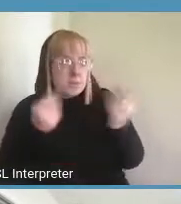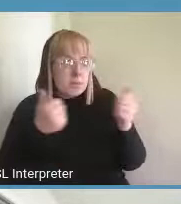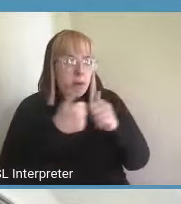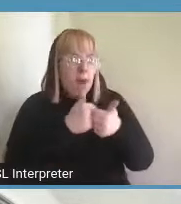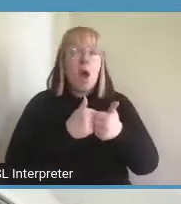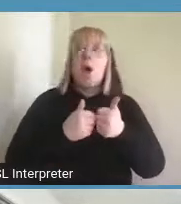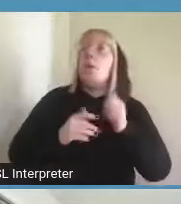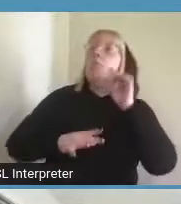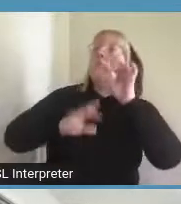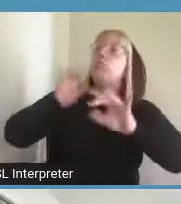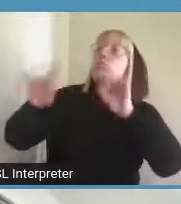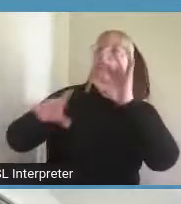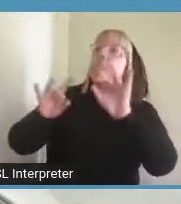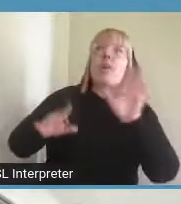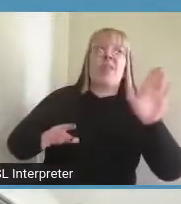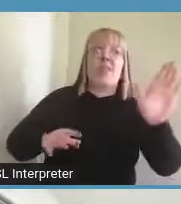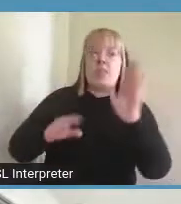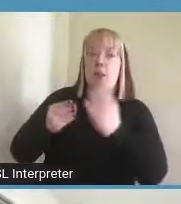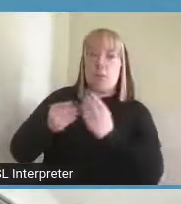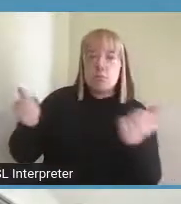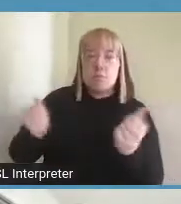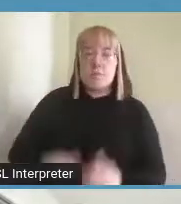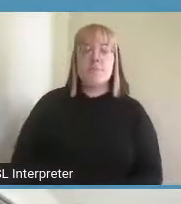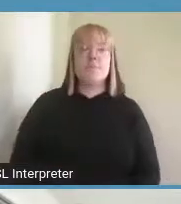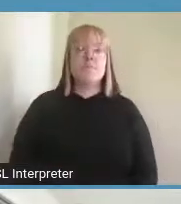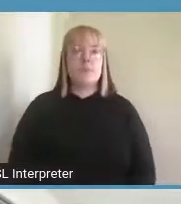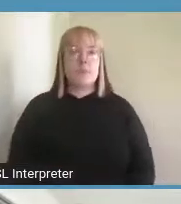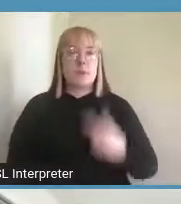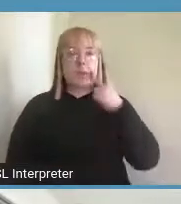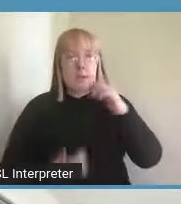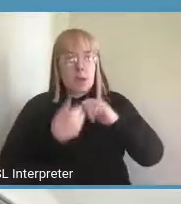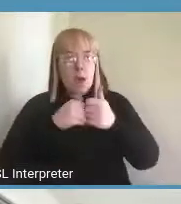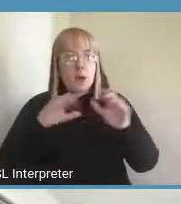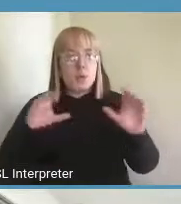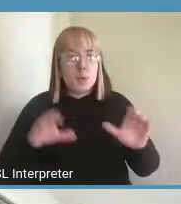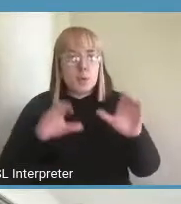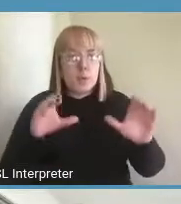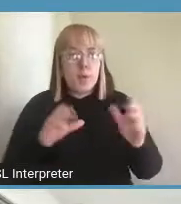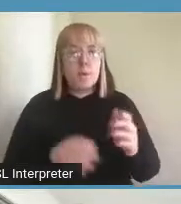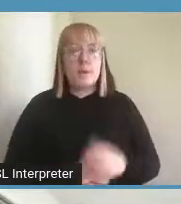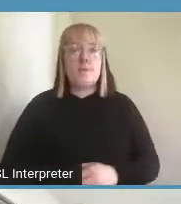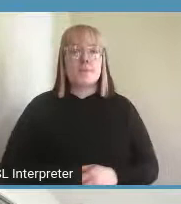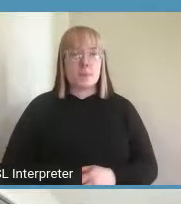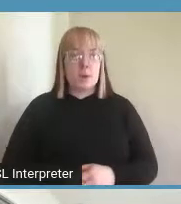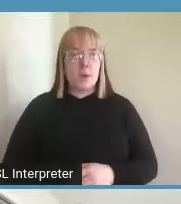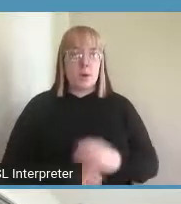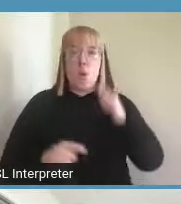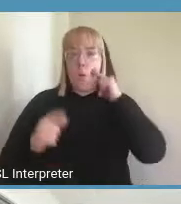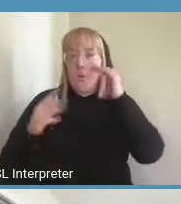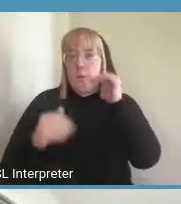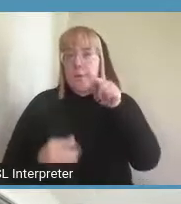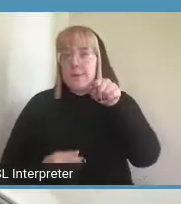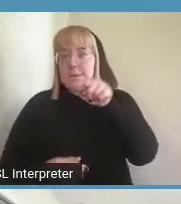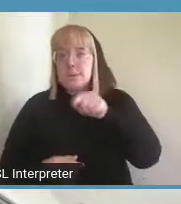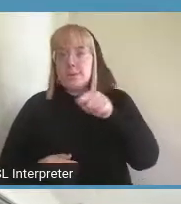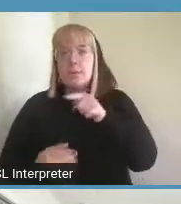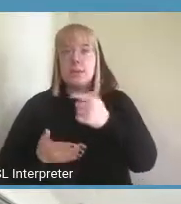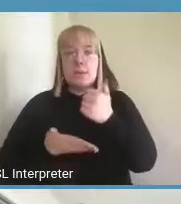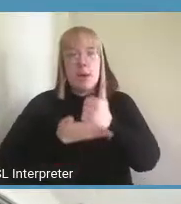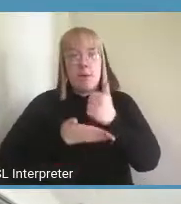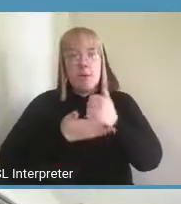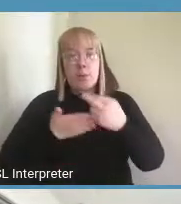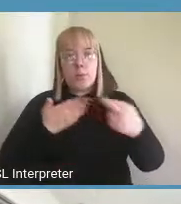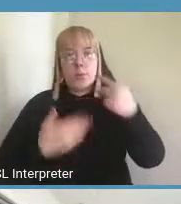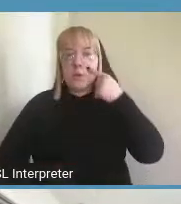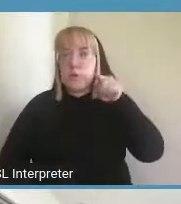understanding how you're performing alongside other organizations. So hopefully those are useful resources for you